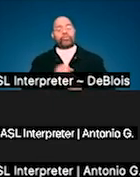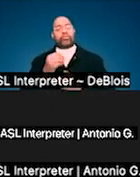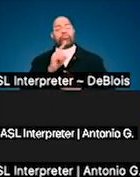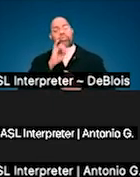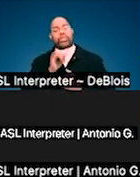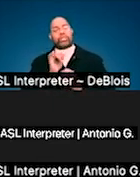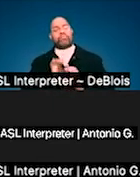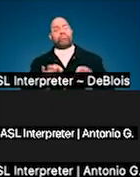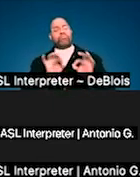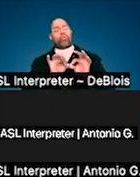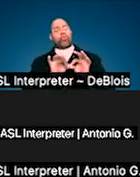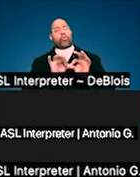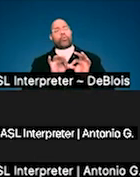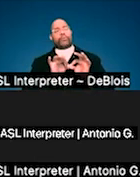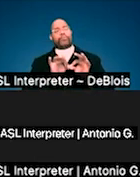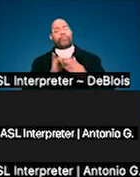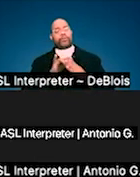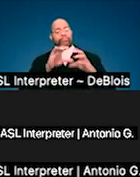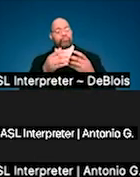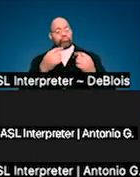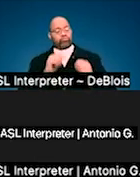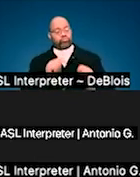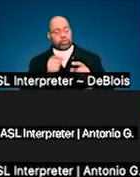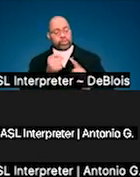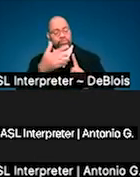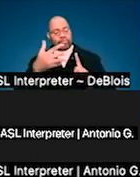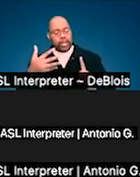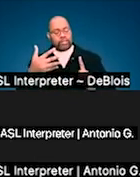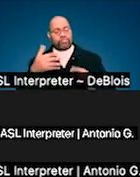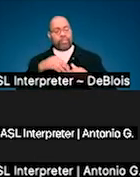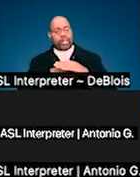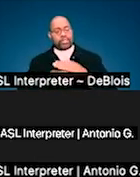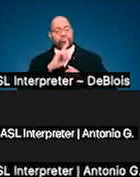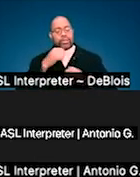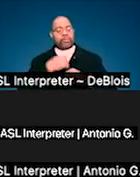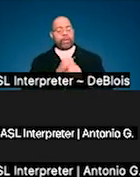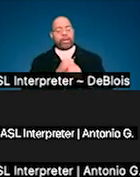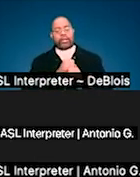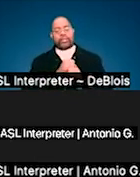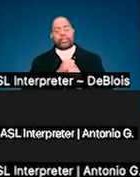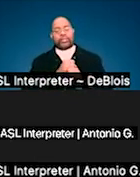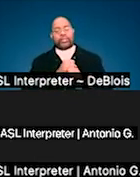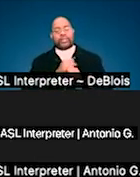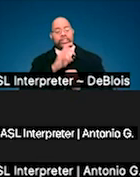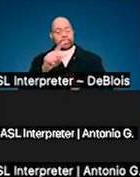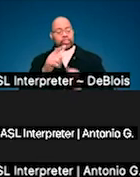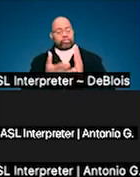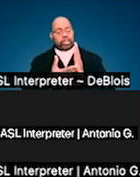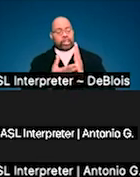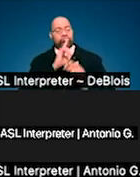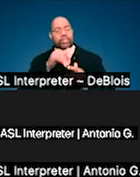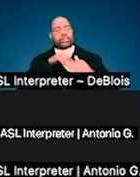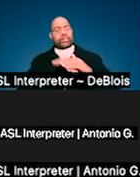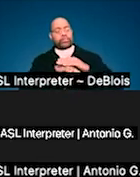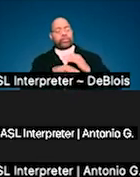really important that entities that are trying to expand access and really make it digital technology really